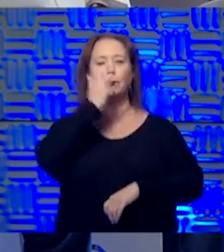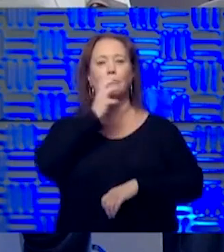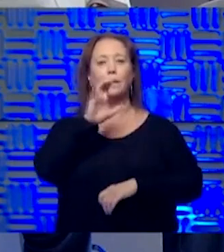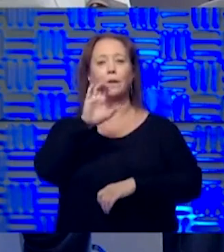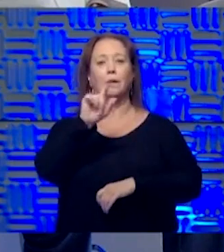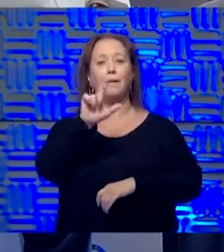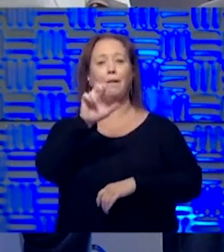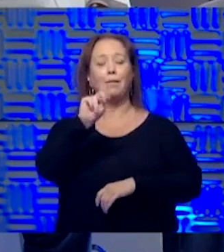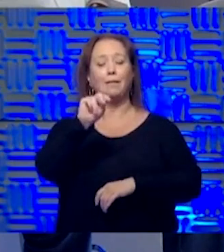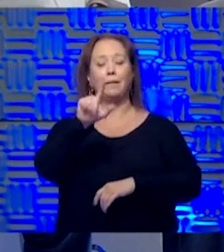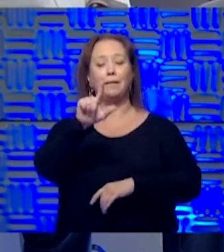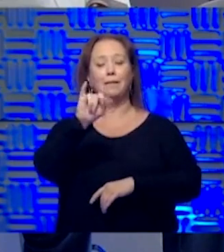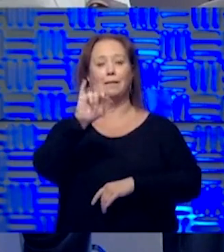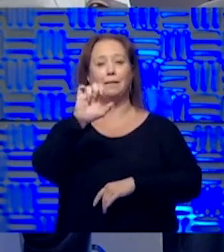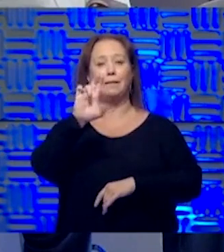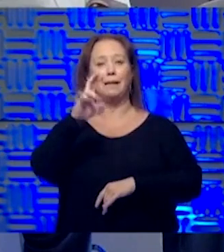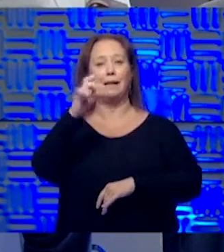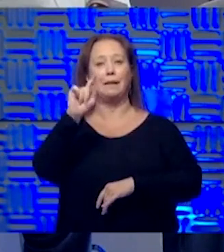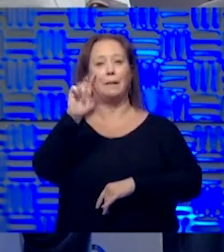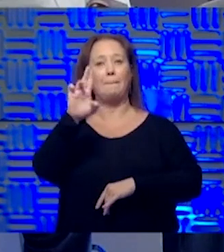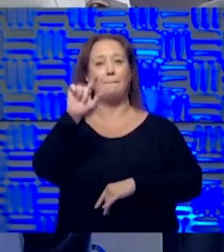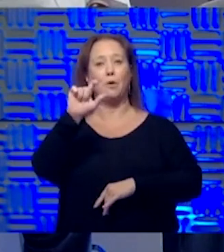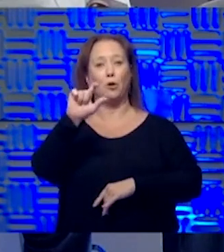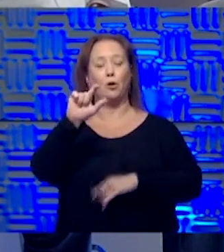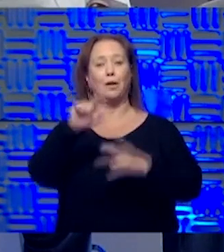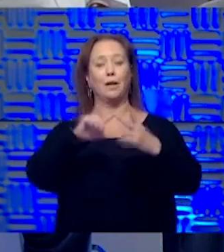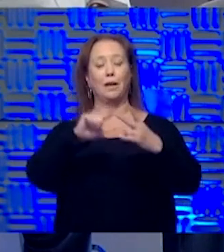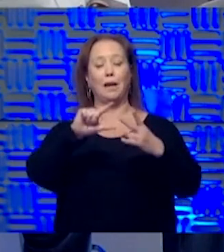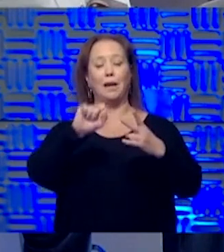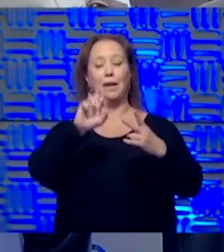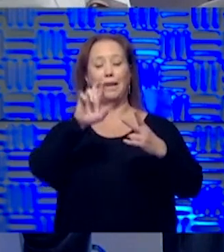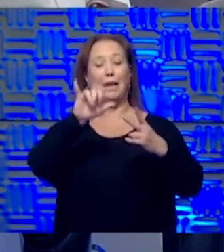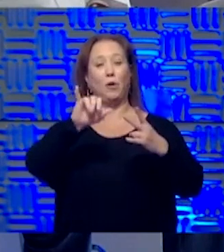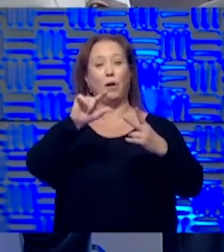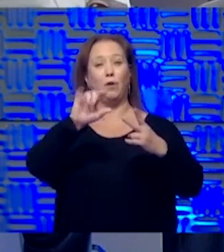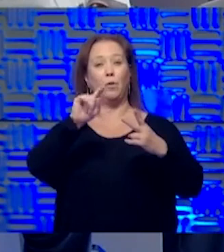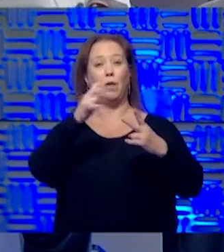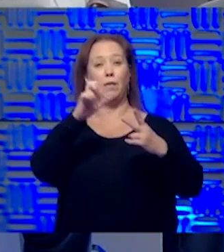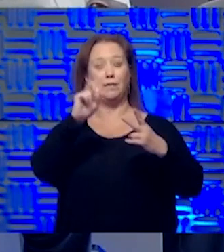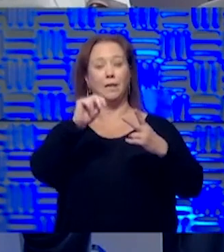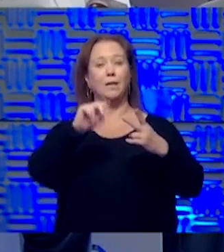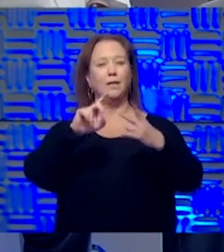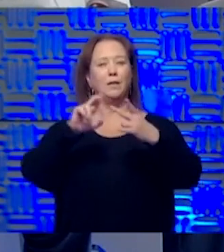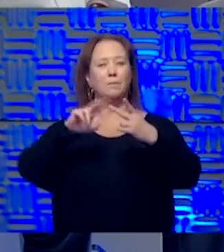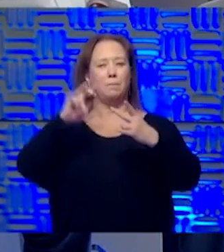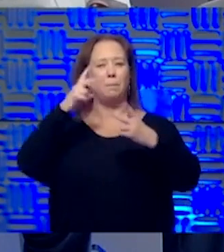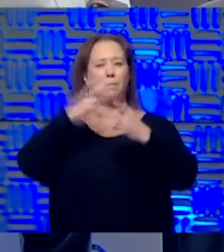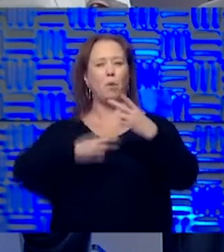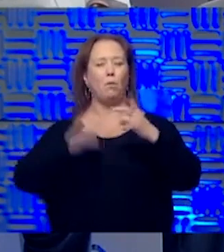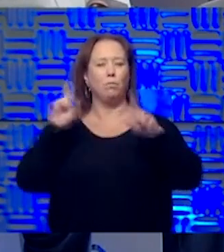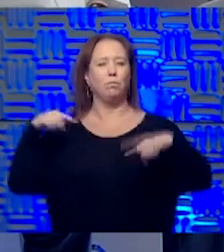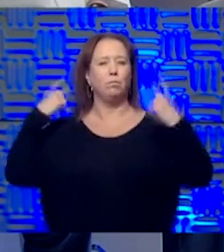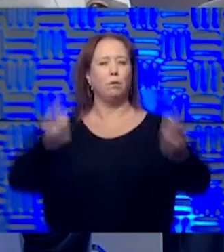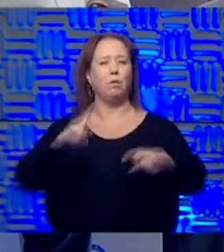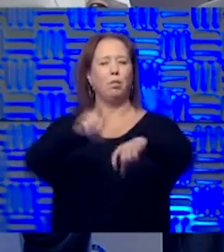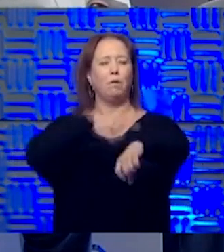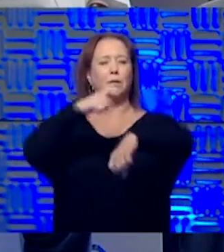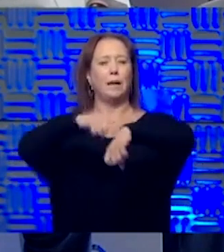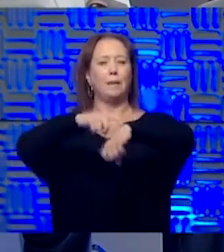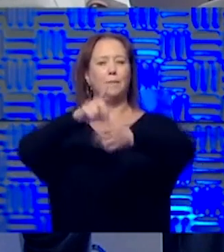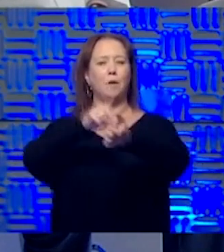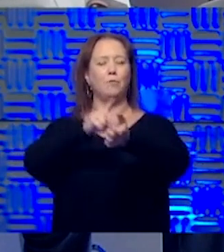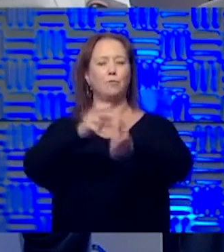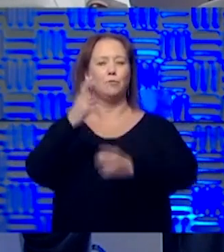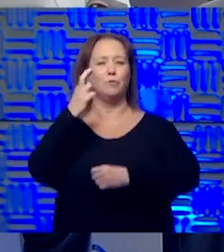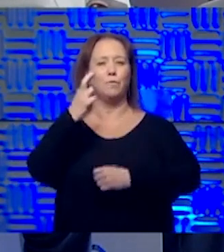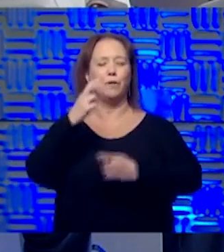Colleen Lechtenberg, who's the director of our stroke program, and Gary Gronseth, who is the chair of neurology. Both are longtime folks here at KU, good friends